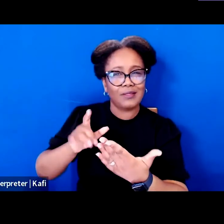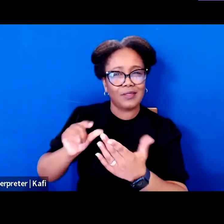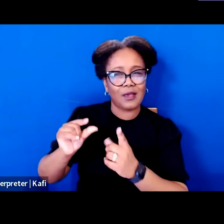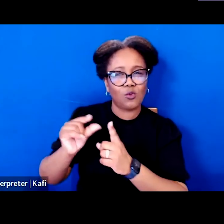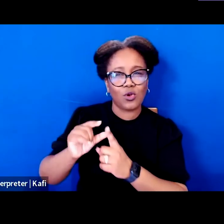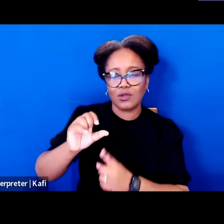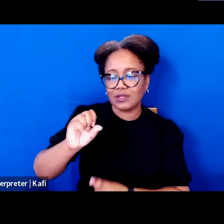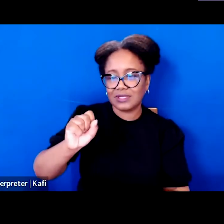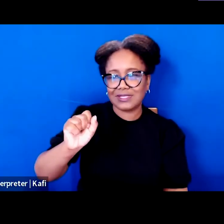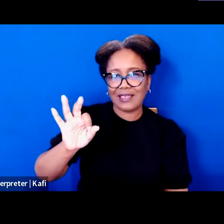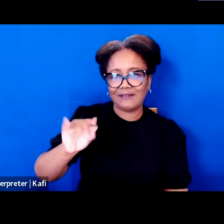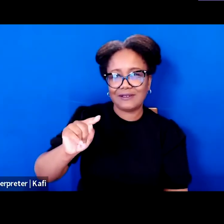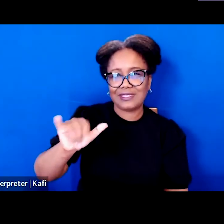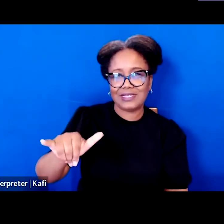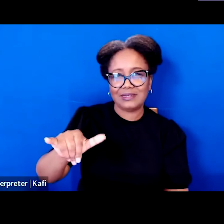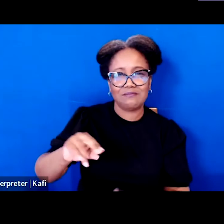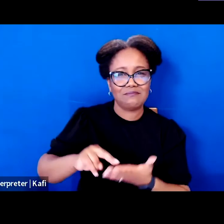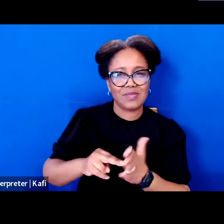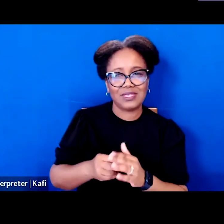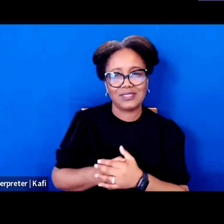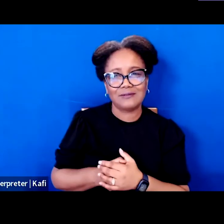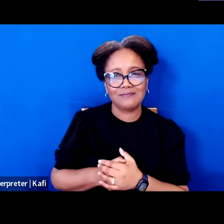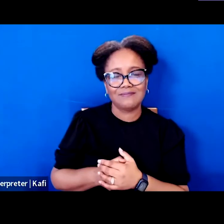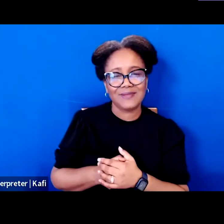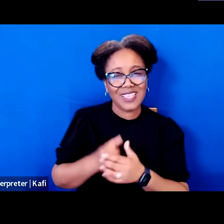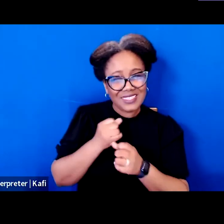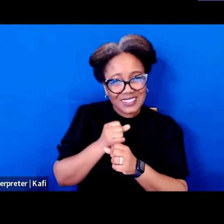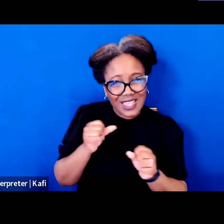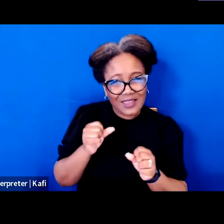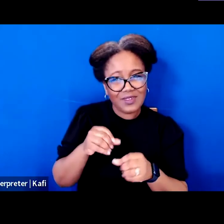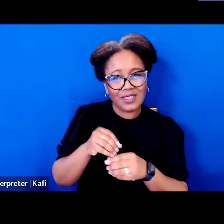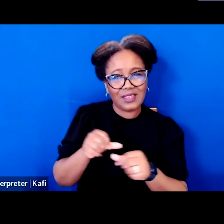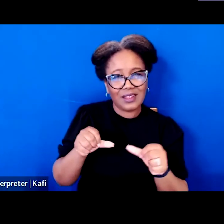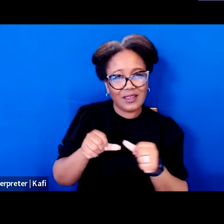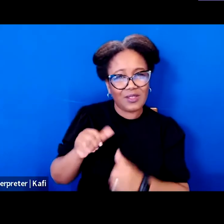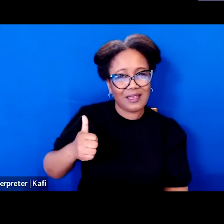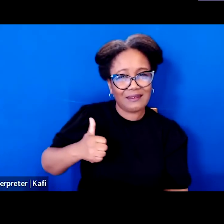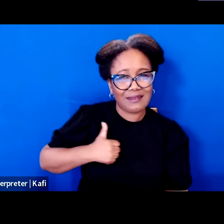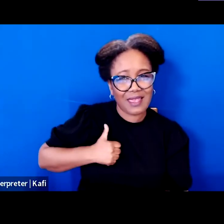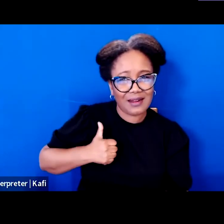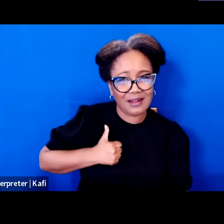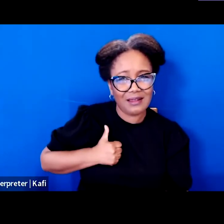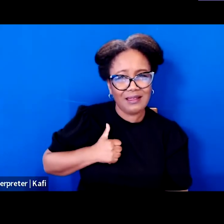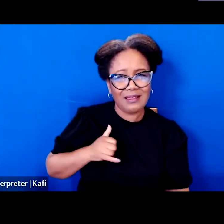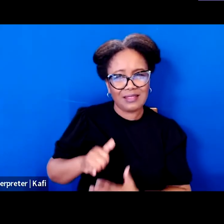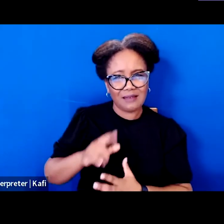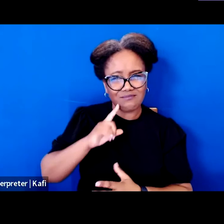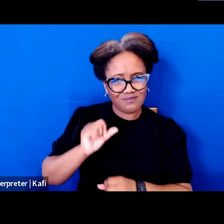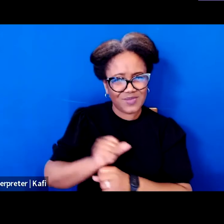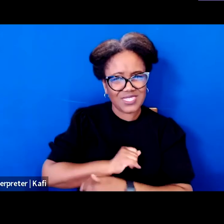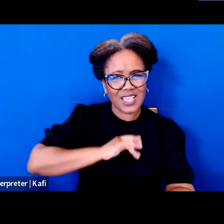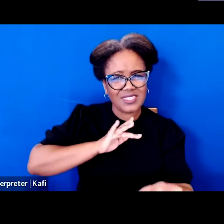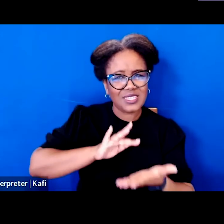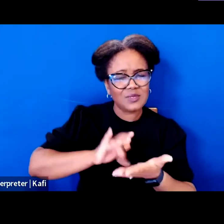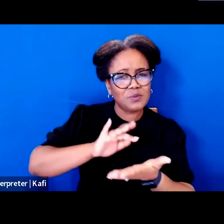now of unpacking here within the area that I'm in, unpacking the racialized violence,